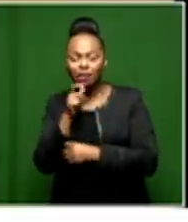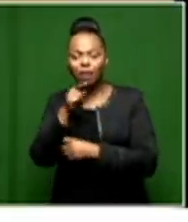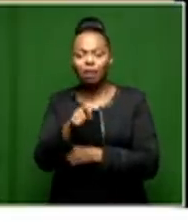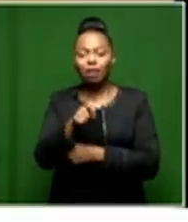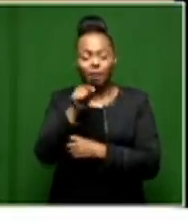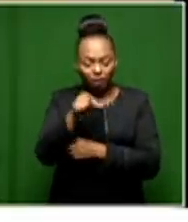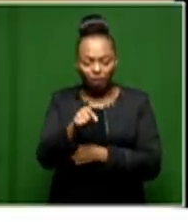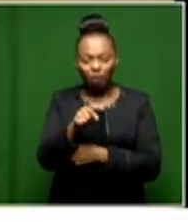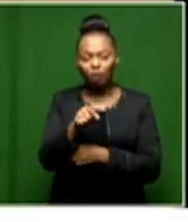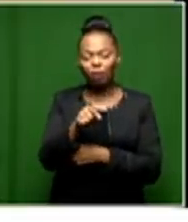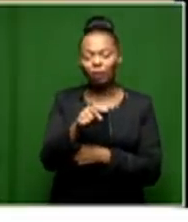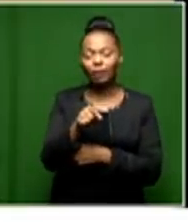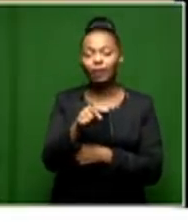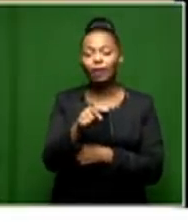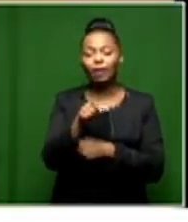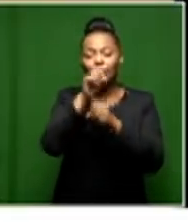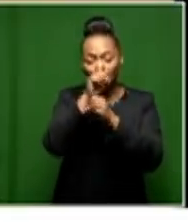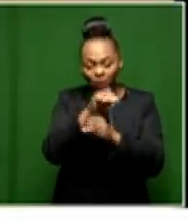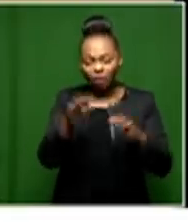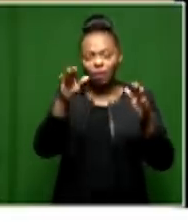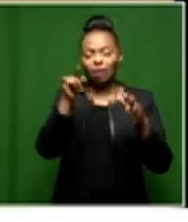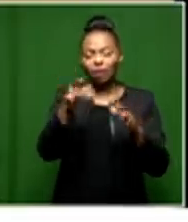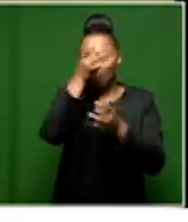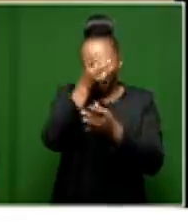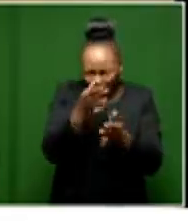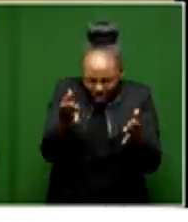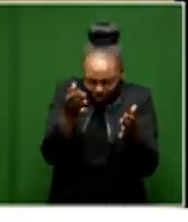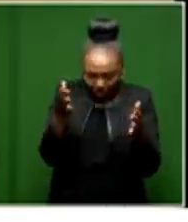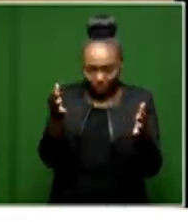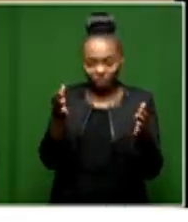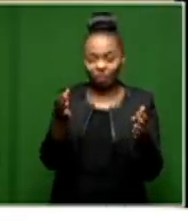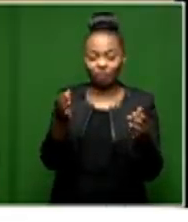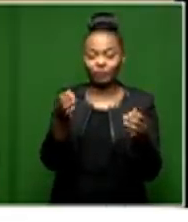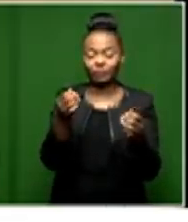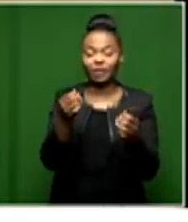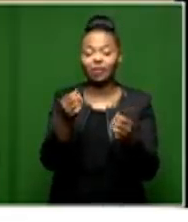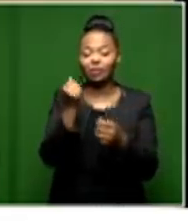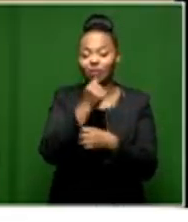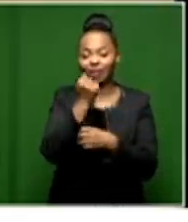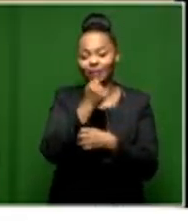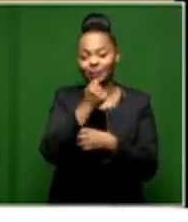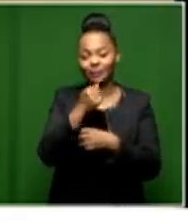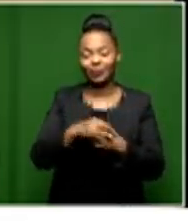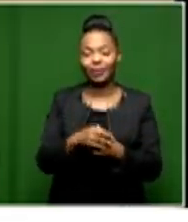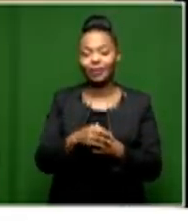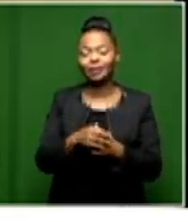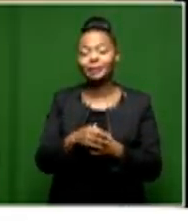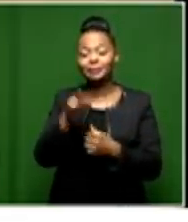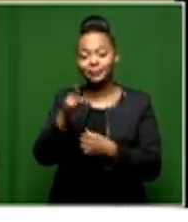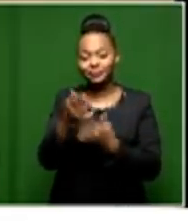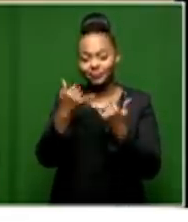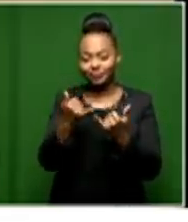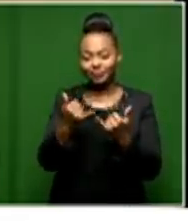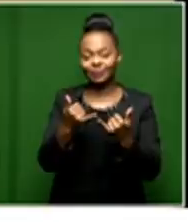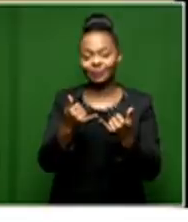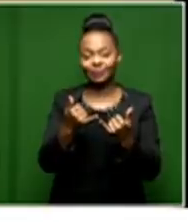it does so at a very, very fast rate in this century. The problem is that the misinformation doesn't help because then